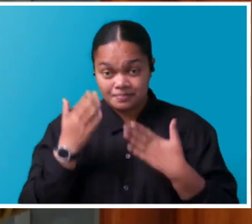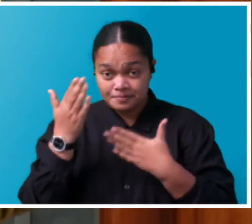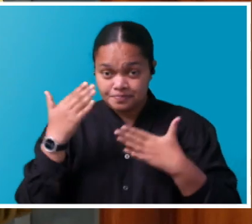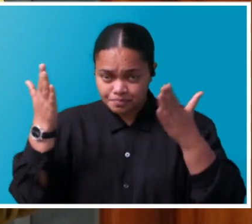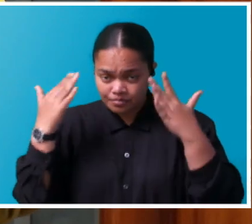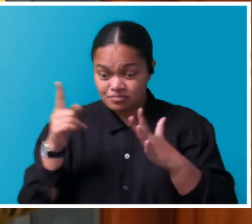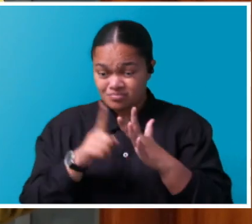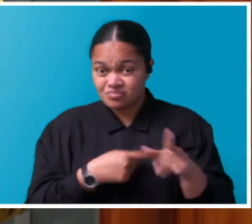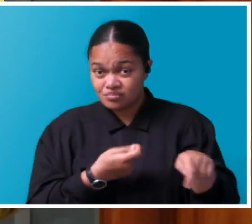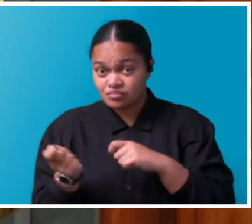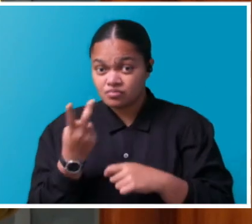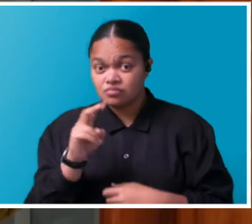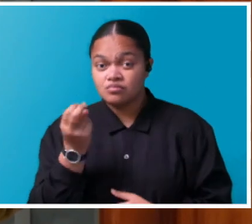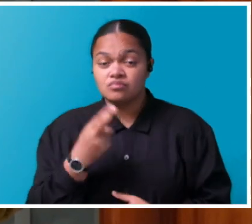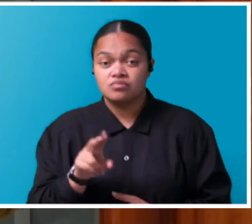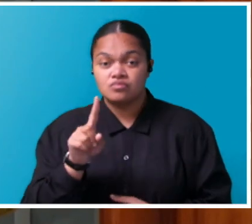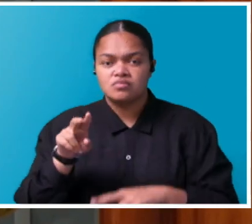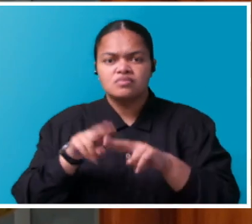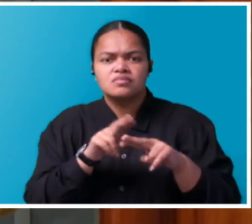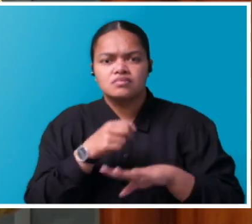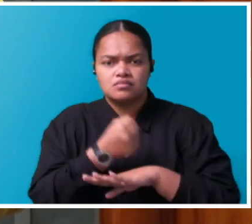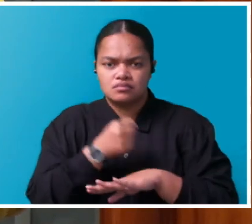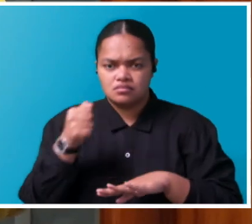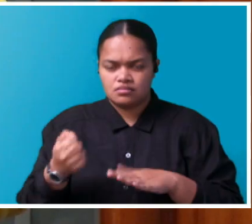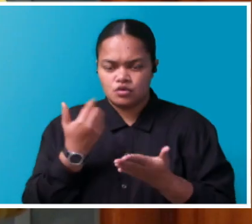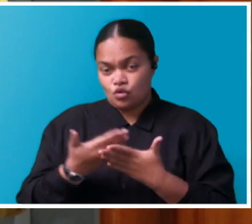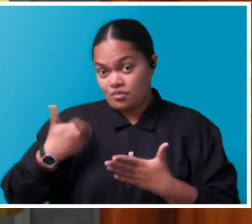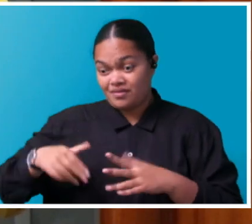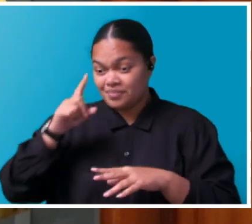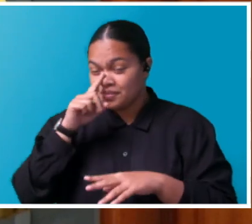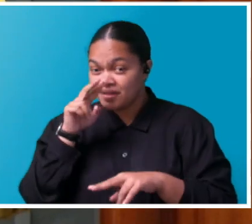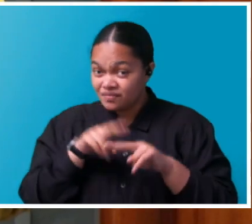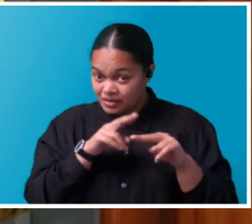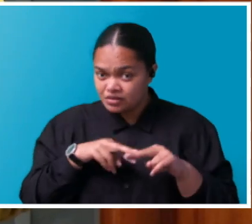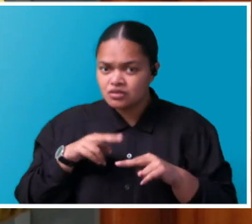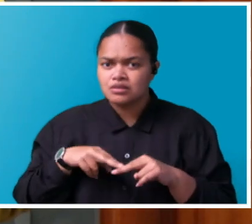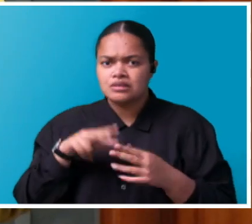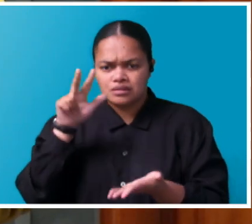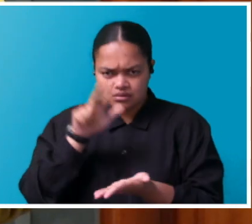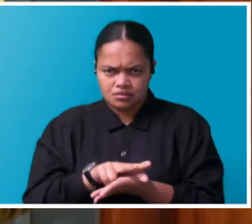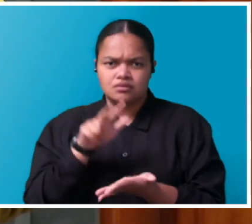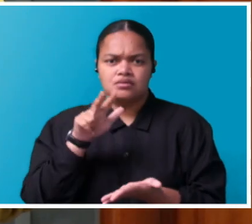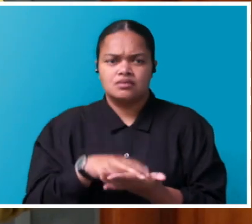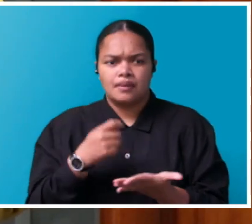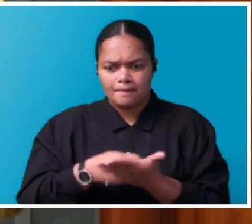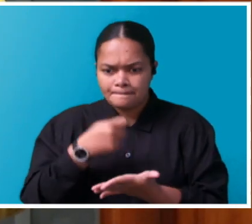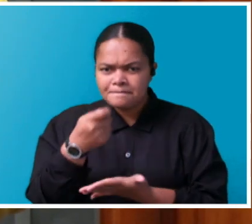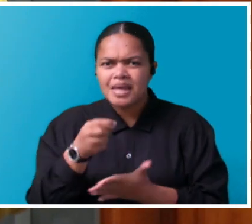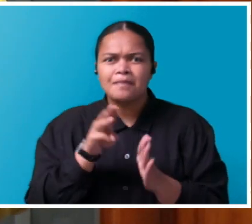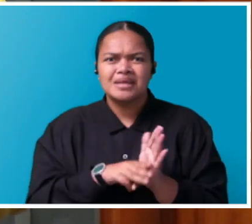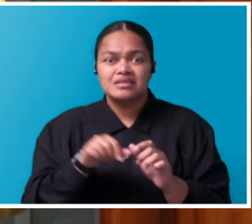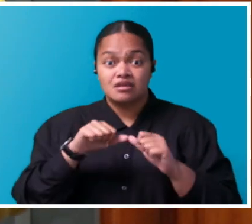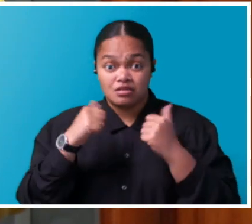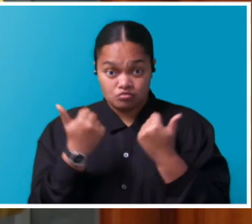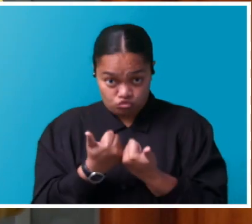January of 2021, the Fiji government, on behalf of the people of Fiji, signed an emission reduction payment agreement contract with